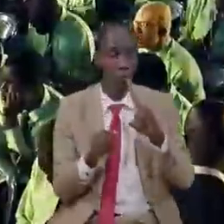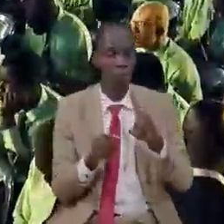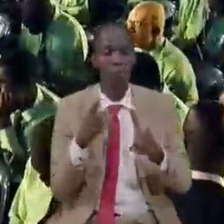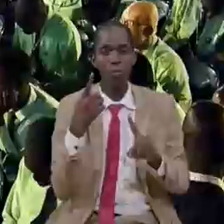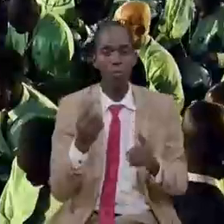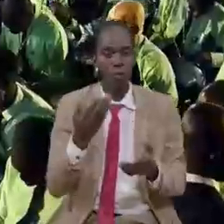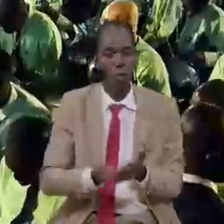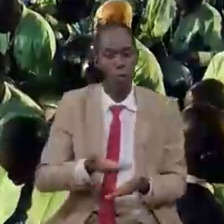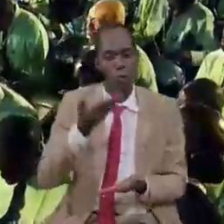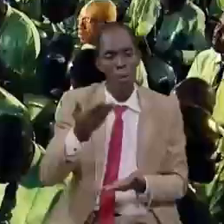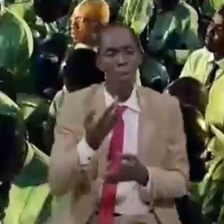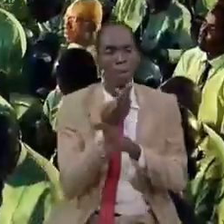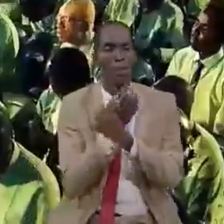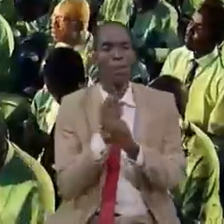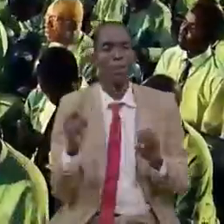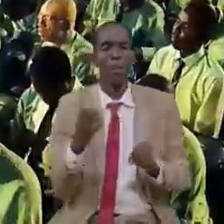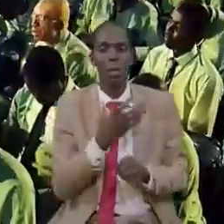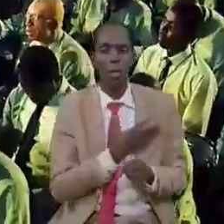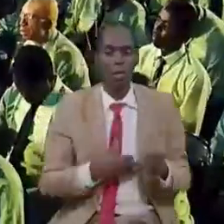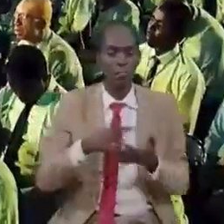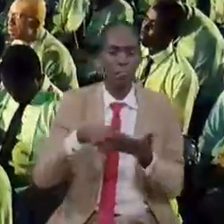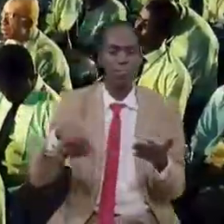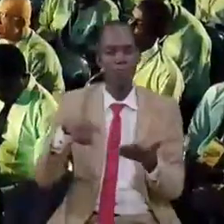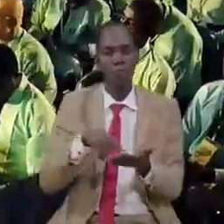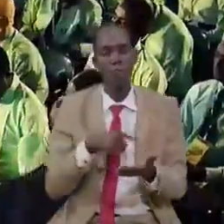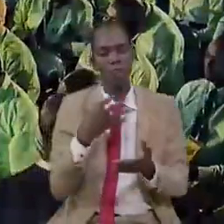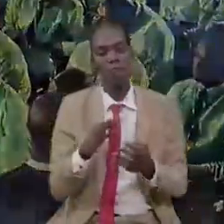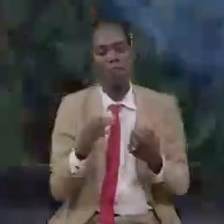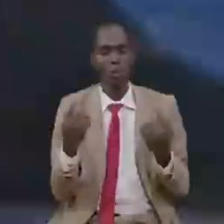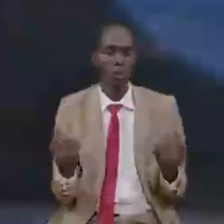redemption and remission for of sins.